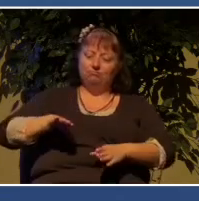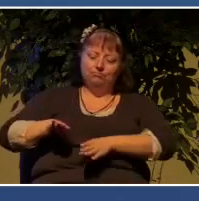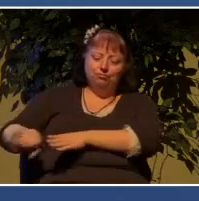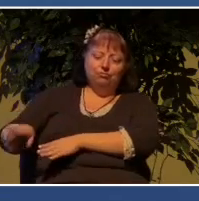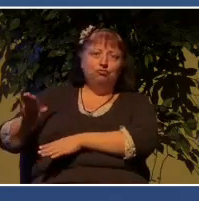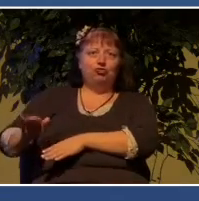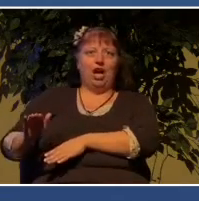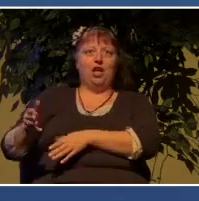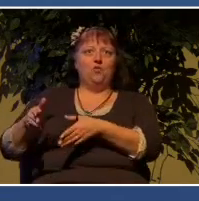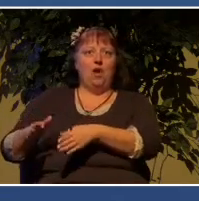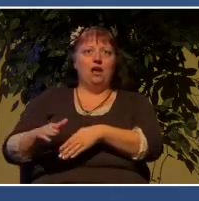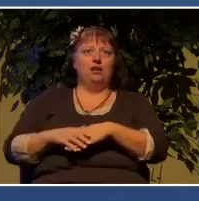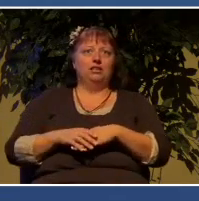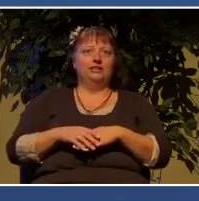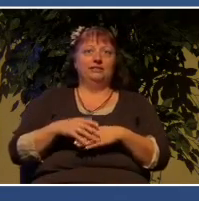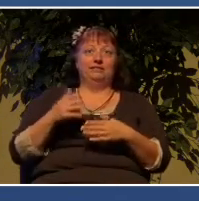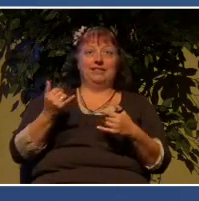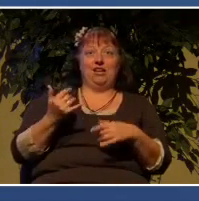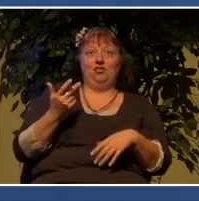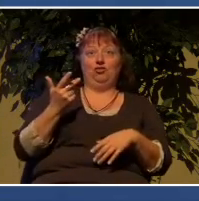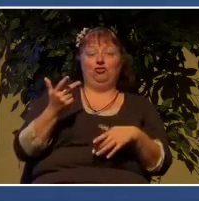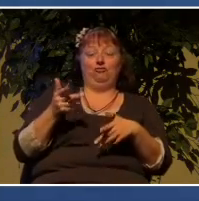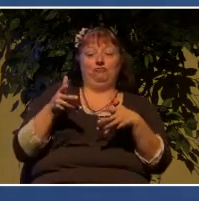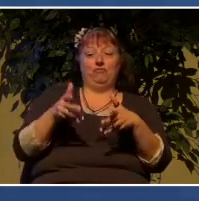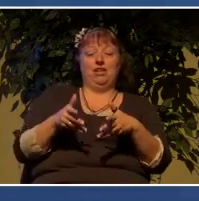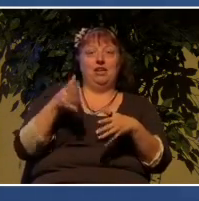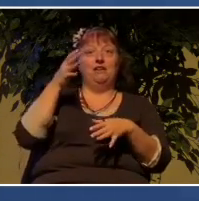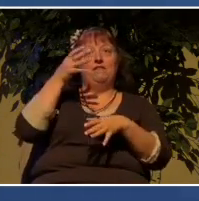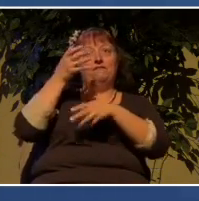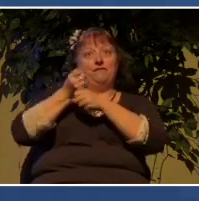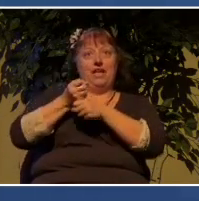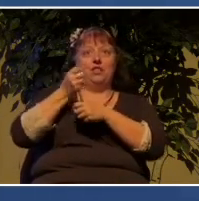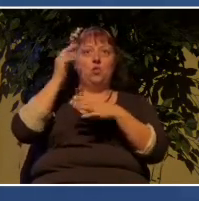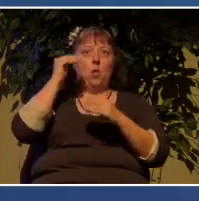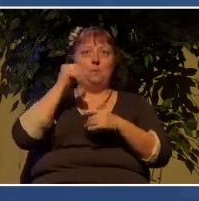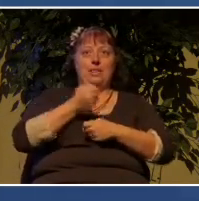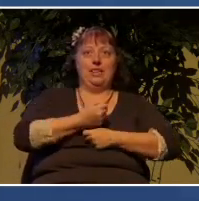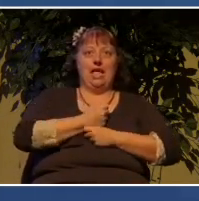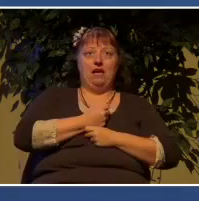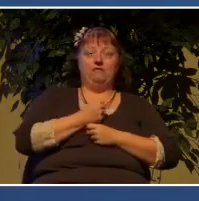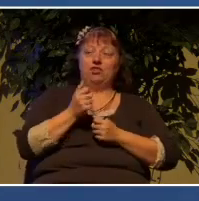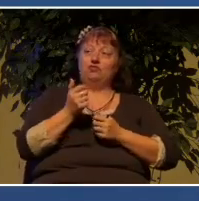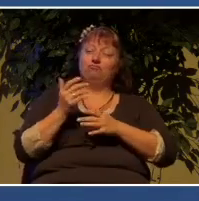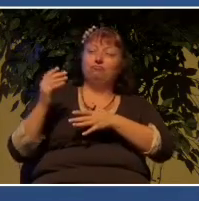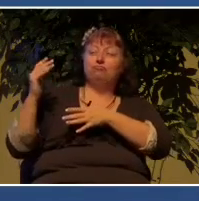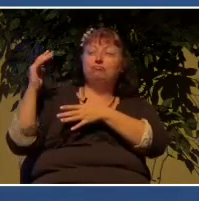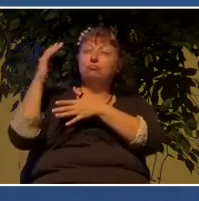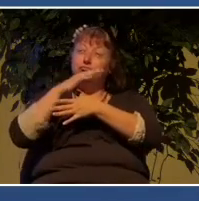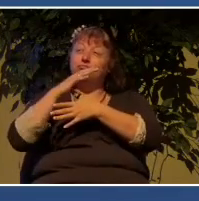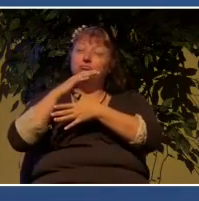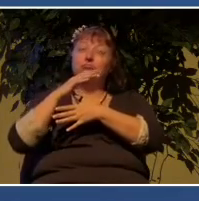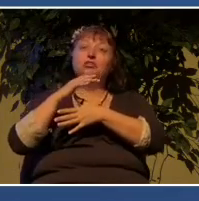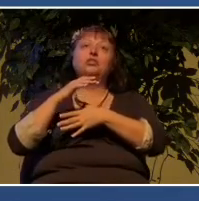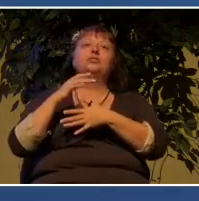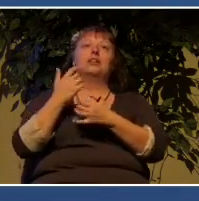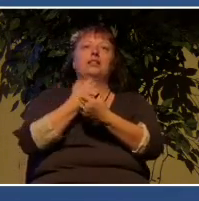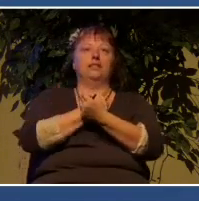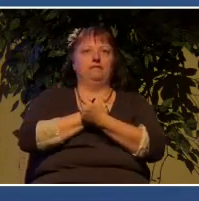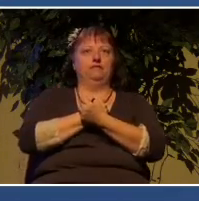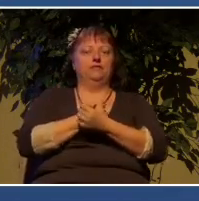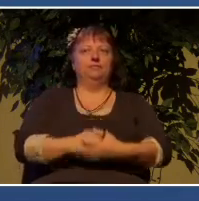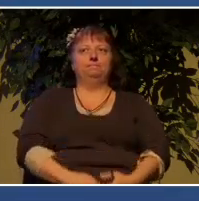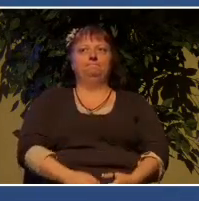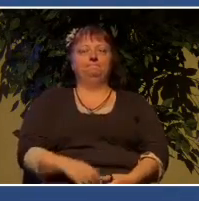and love, but the greatest of these is love. So let me finish